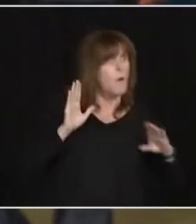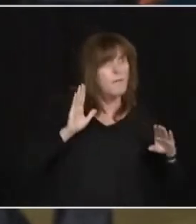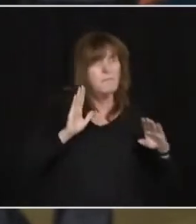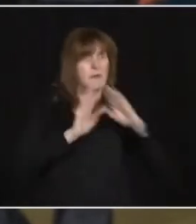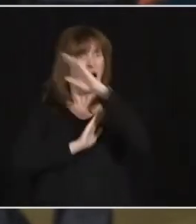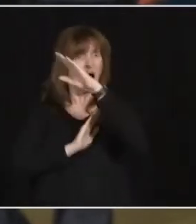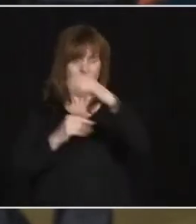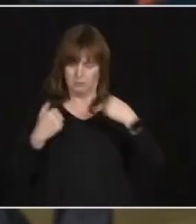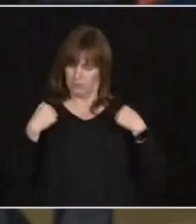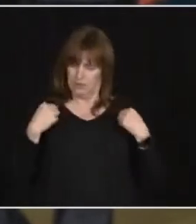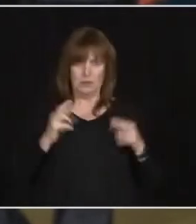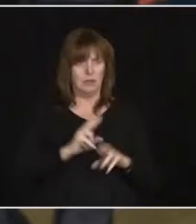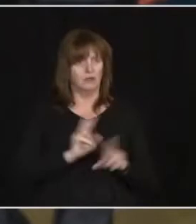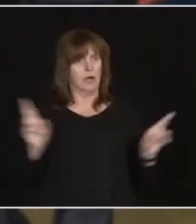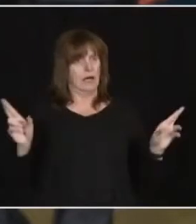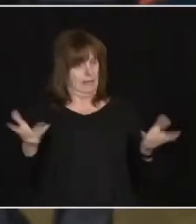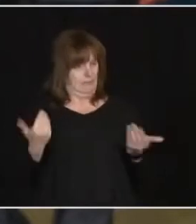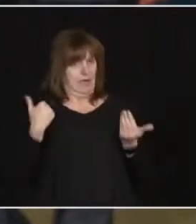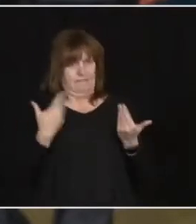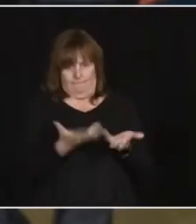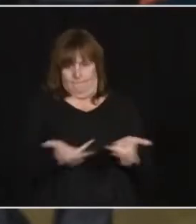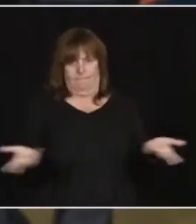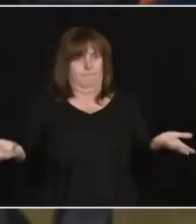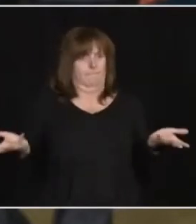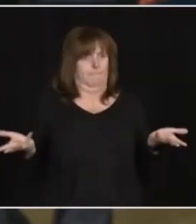the health and well-being of Ontarians.